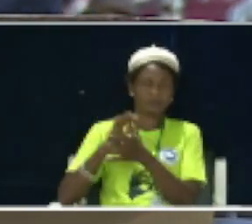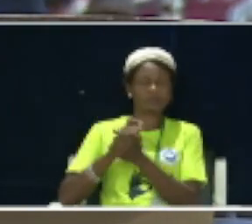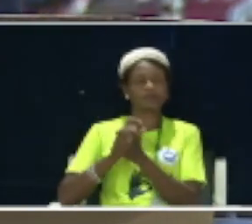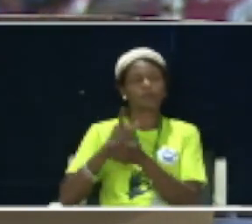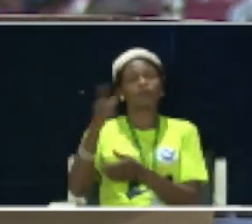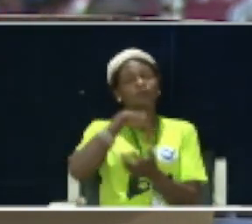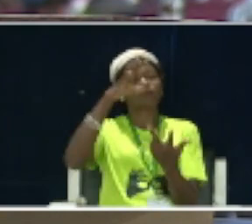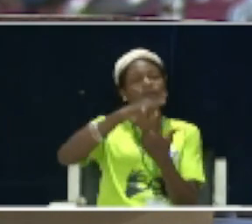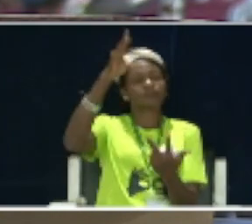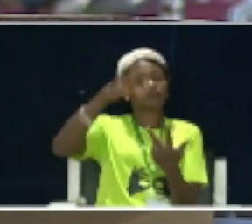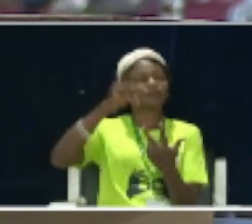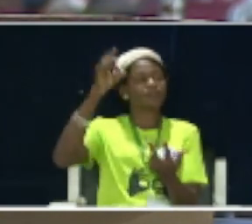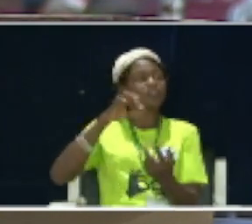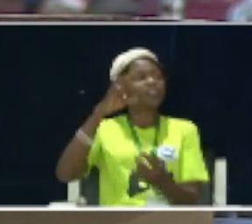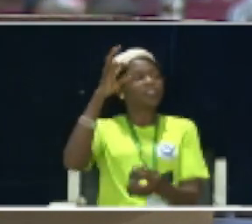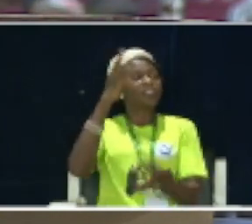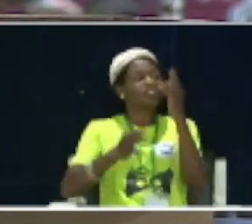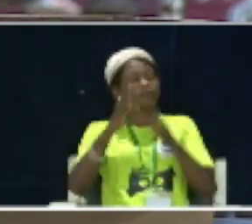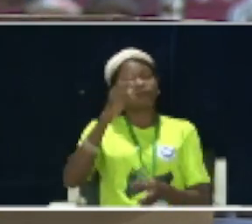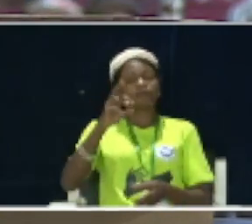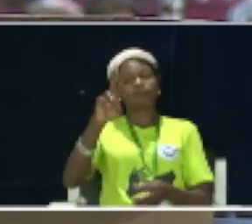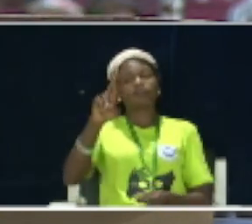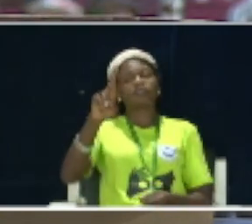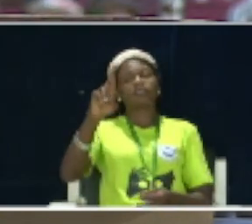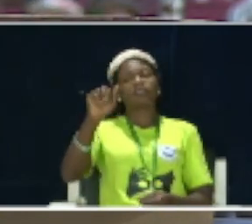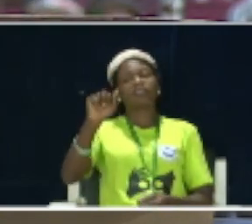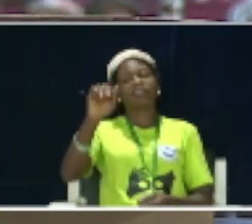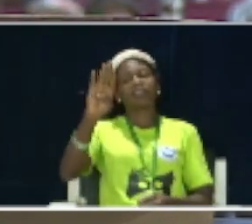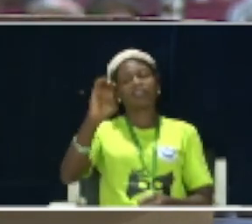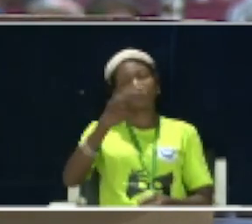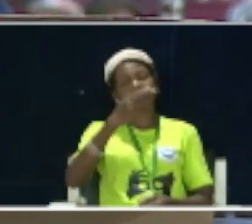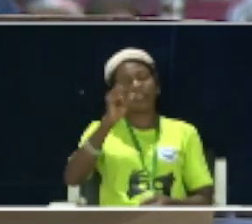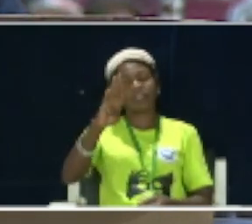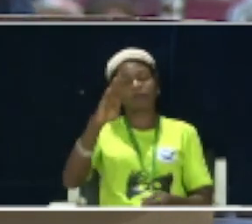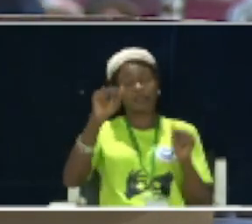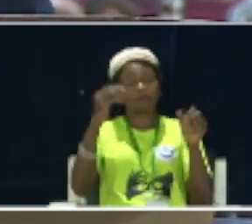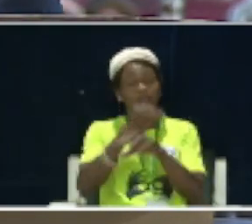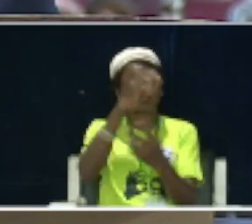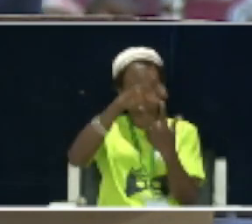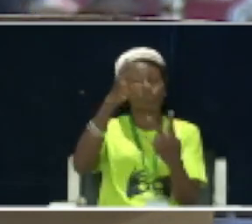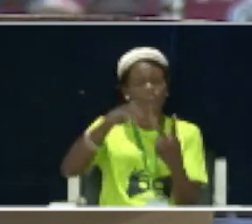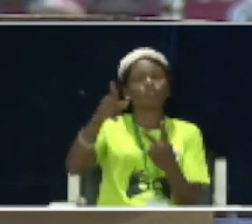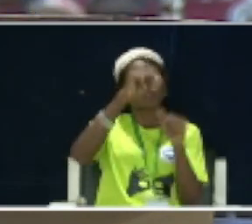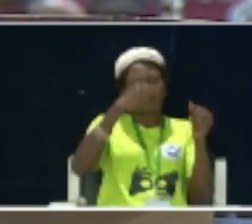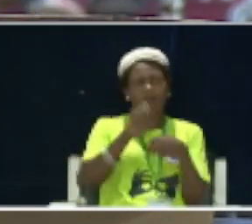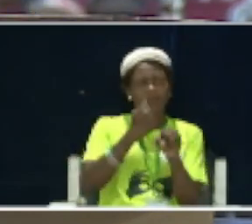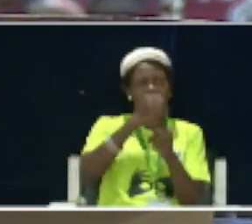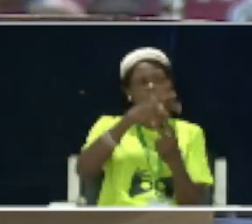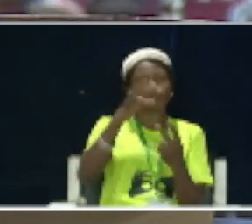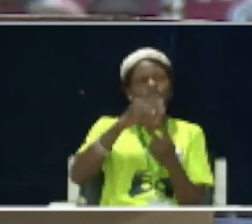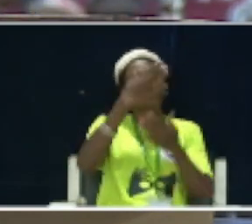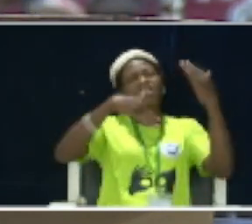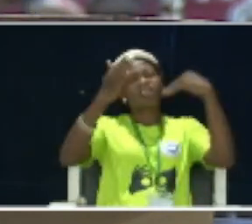You have a choice. If Rahab could make a choice, you can make a choice. Heaven knows how